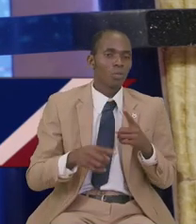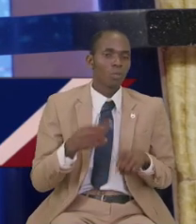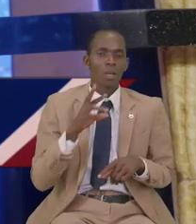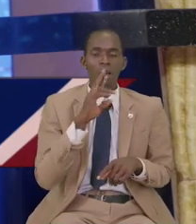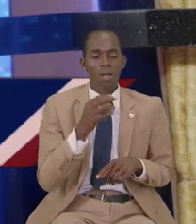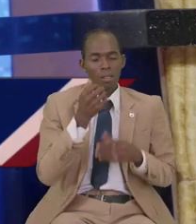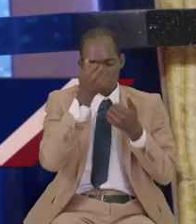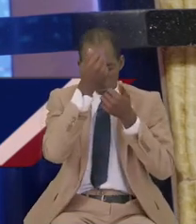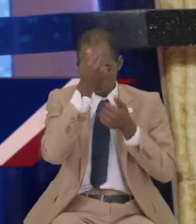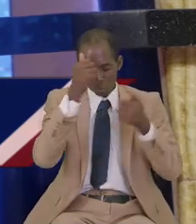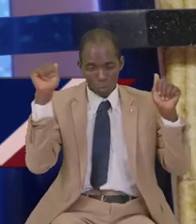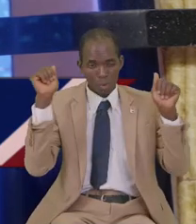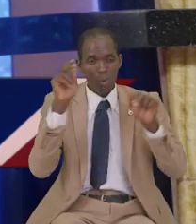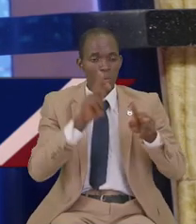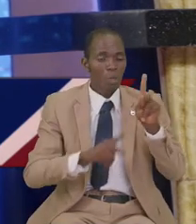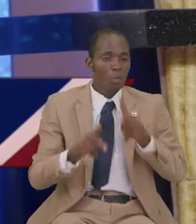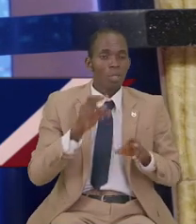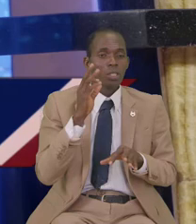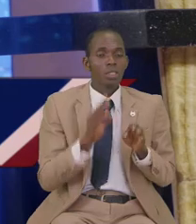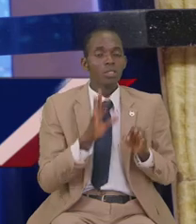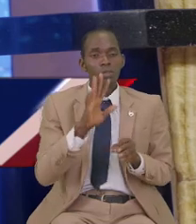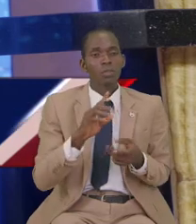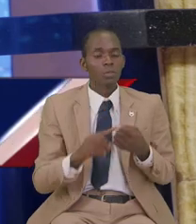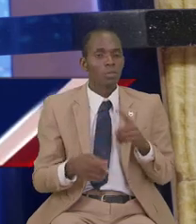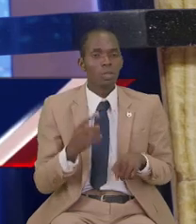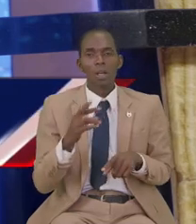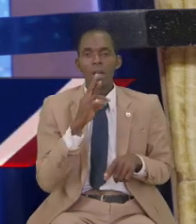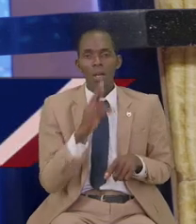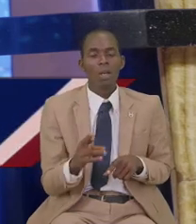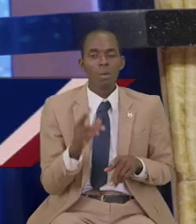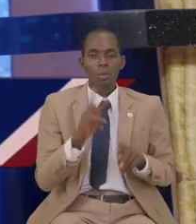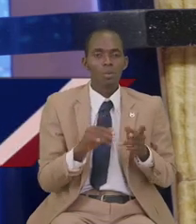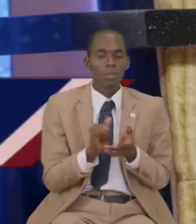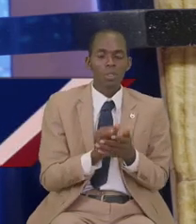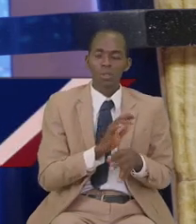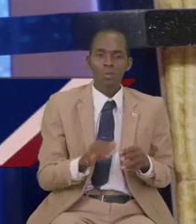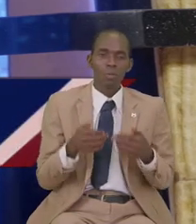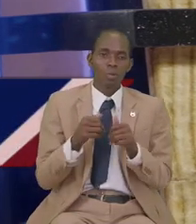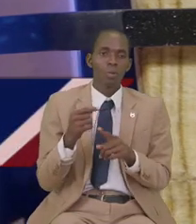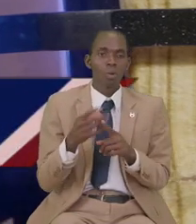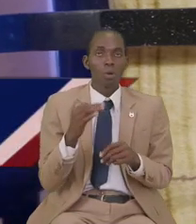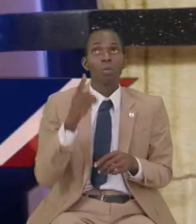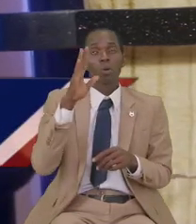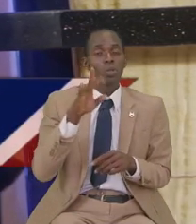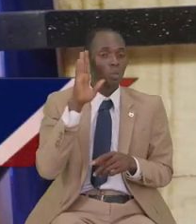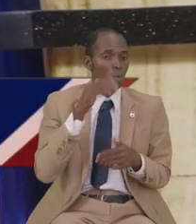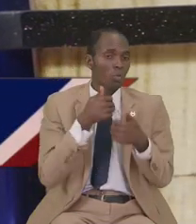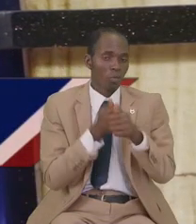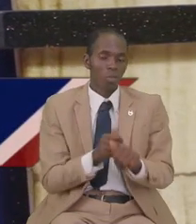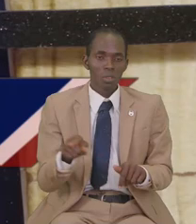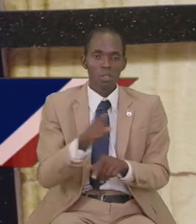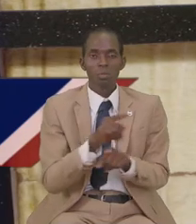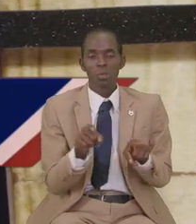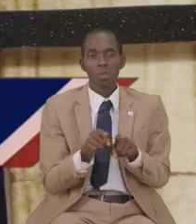your companions are deceptive people, and being deceived as well, you will take on their character. Because it says, be not